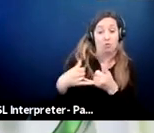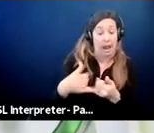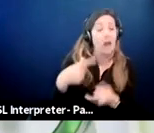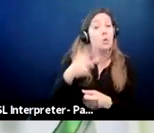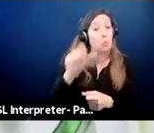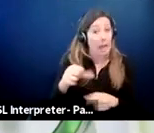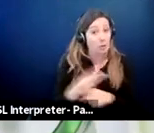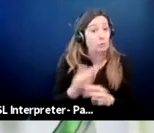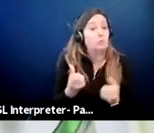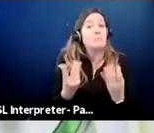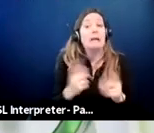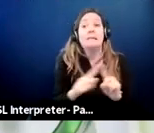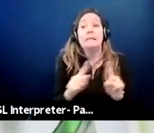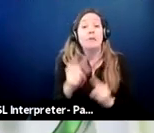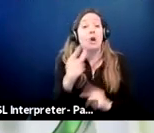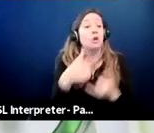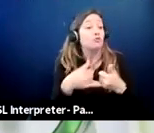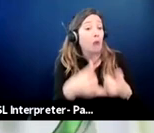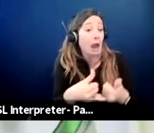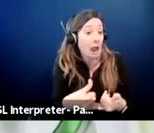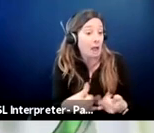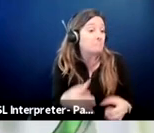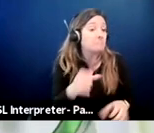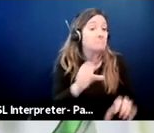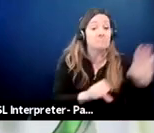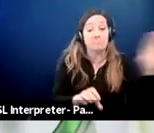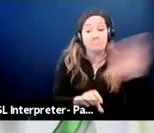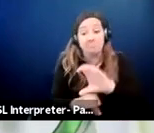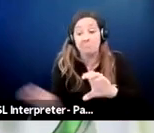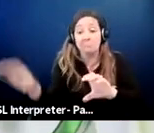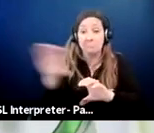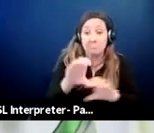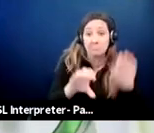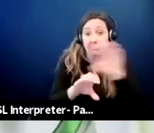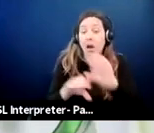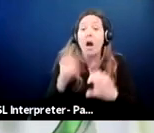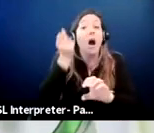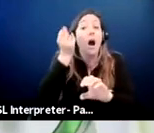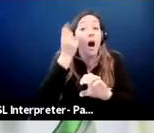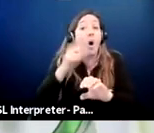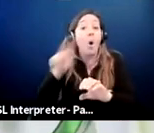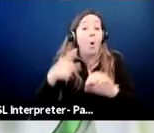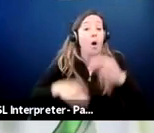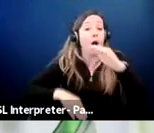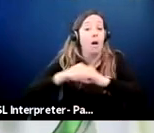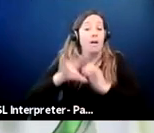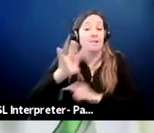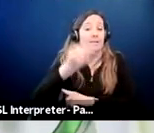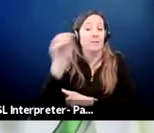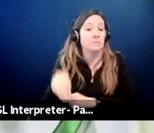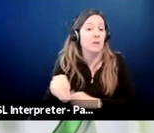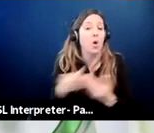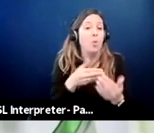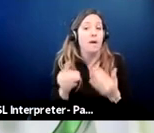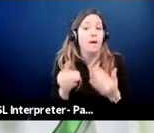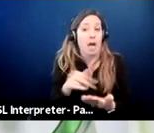as you like to mix and match for a certain project, but you can only go up to 70% of whatever the project cost is.